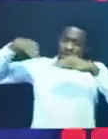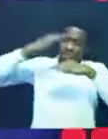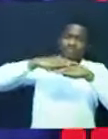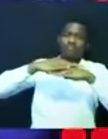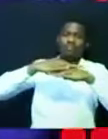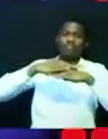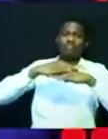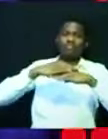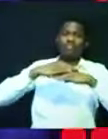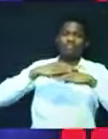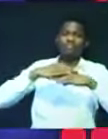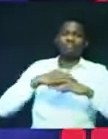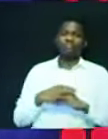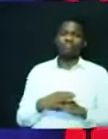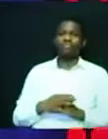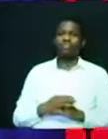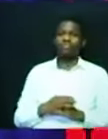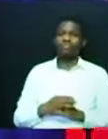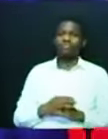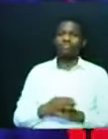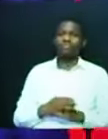You see,